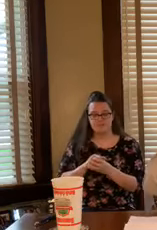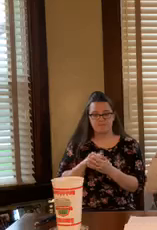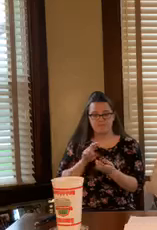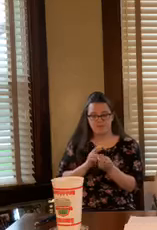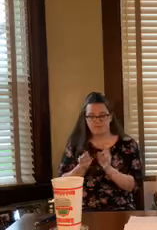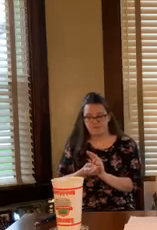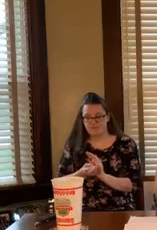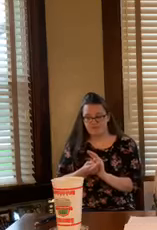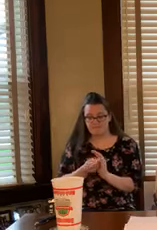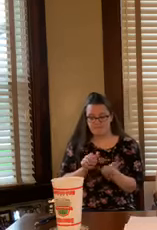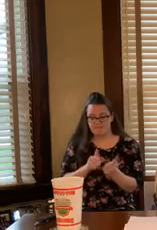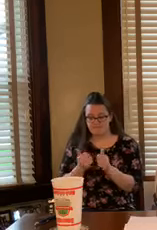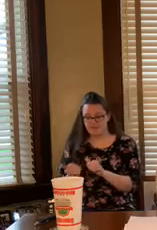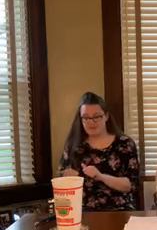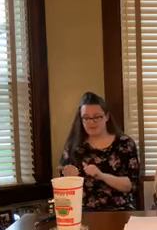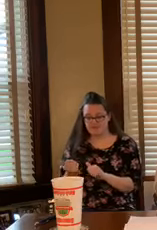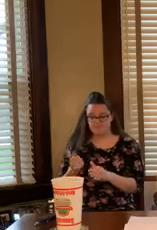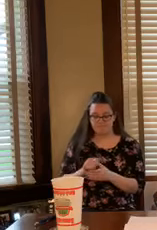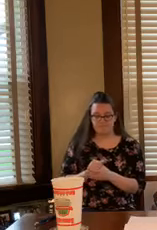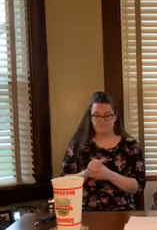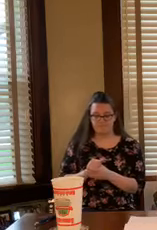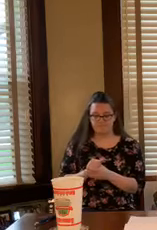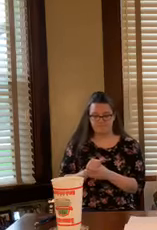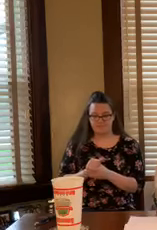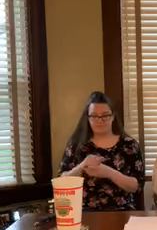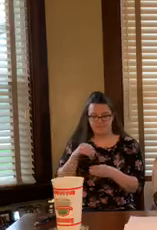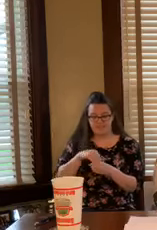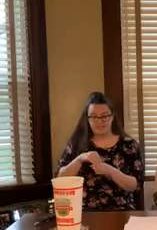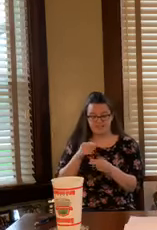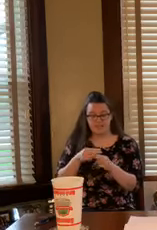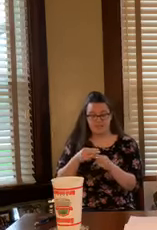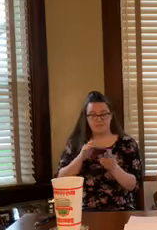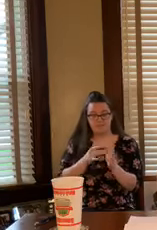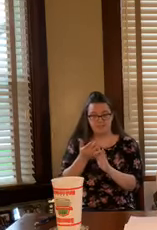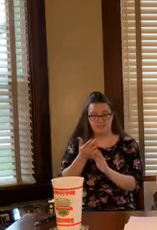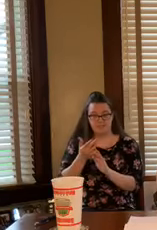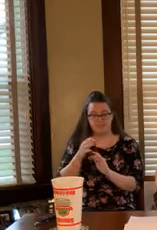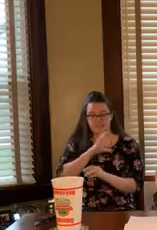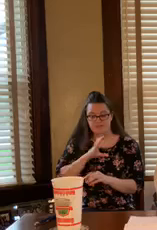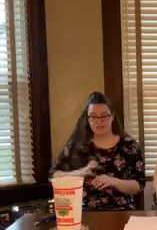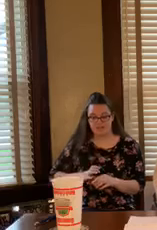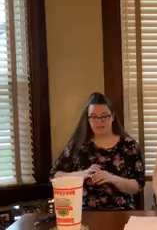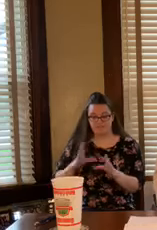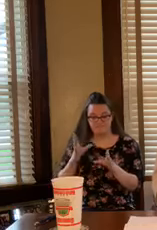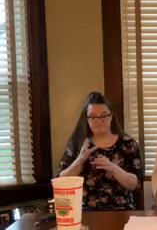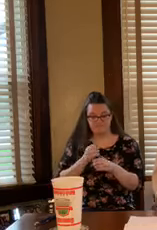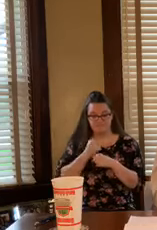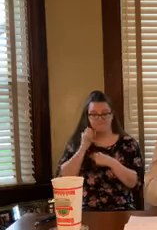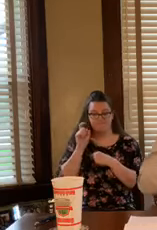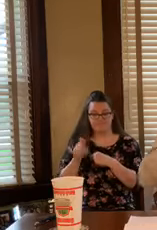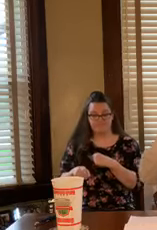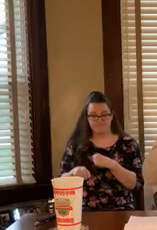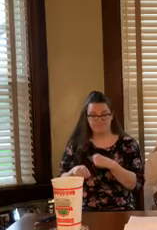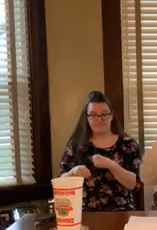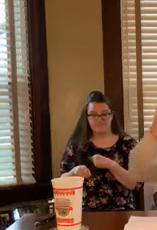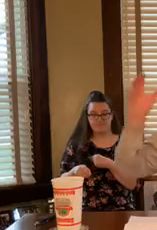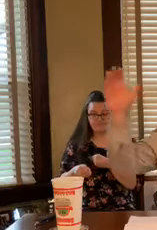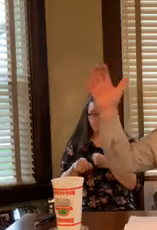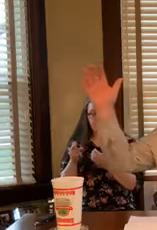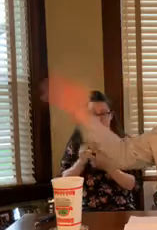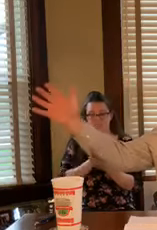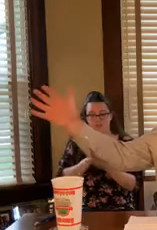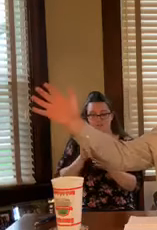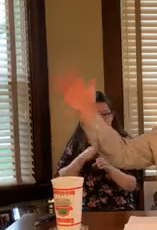one of you, in the name of Jesus Christ for the remission of sins, and ye shall receive the gift of the Holy Ghost. The door